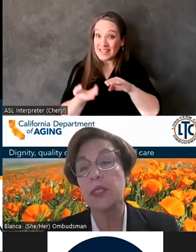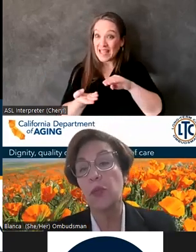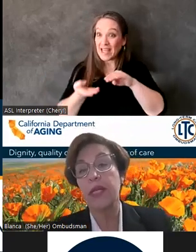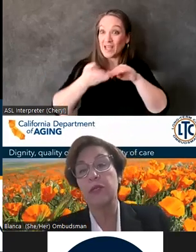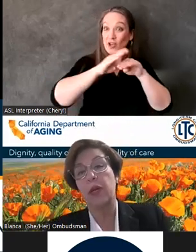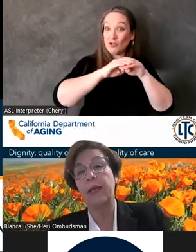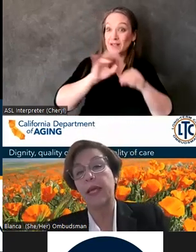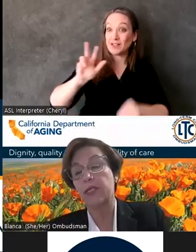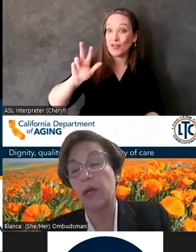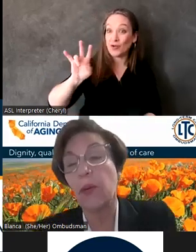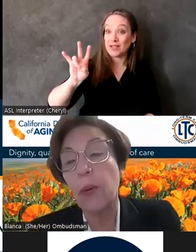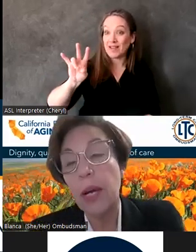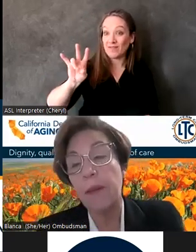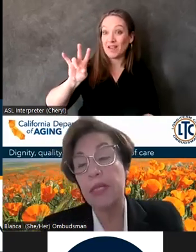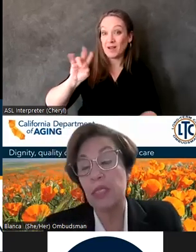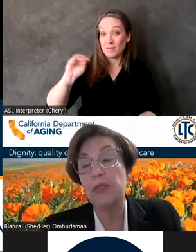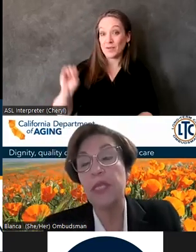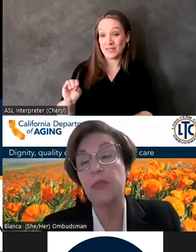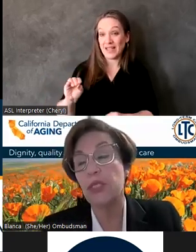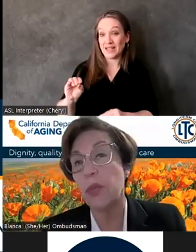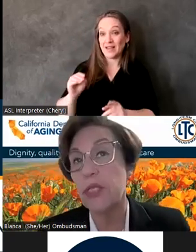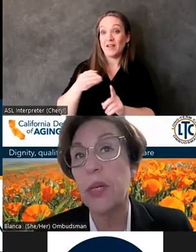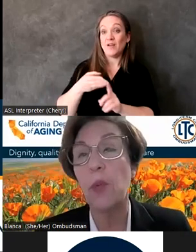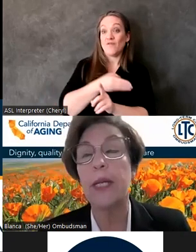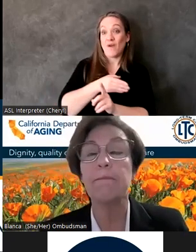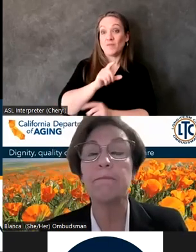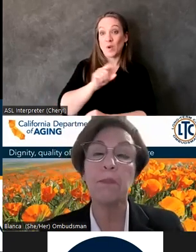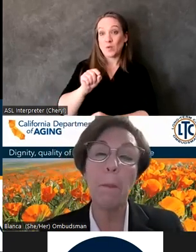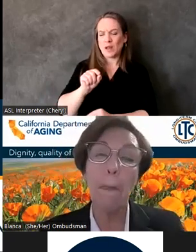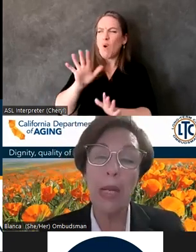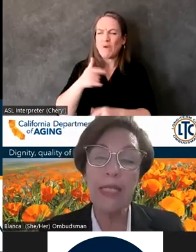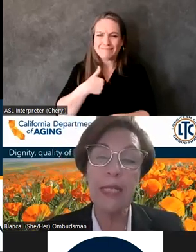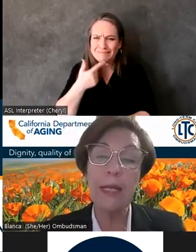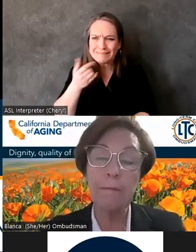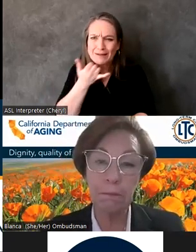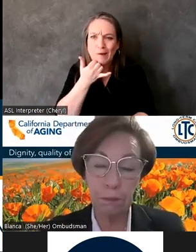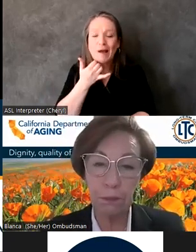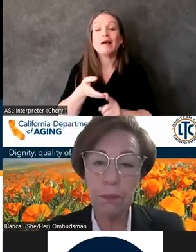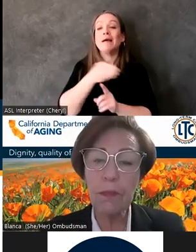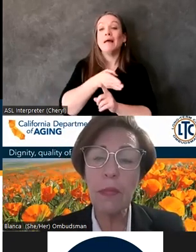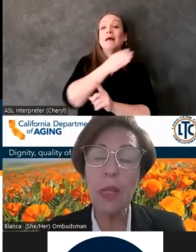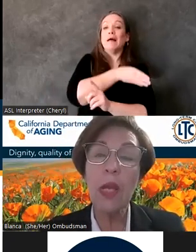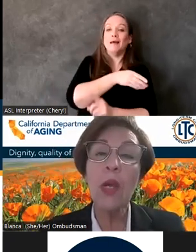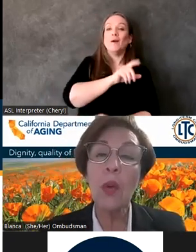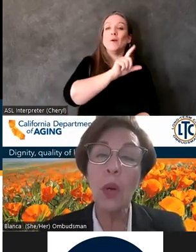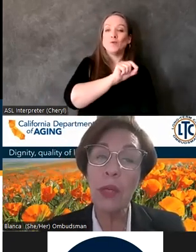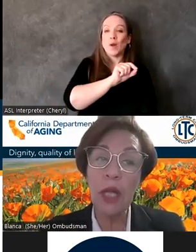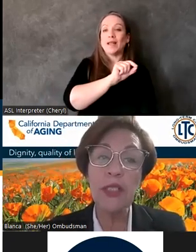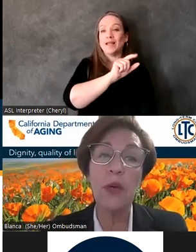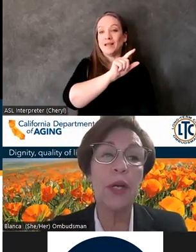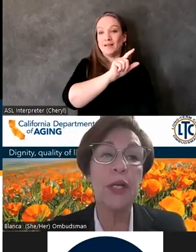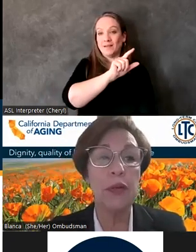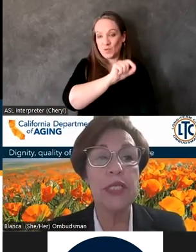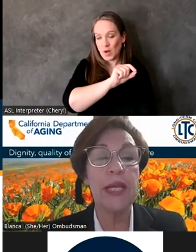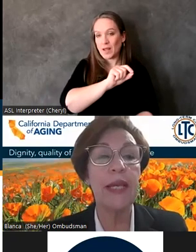since 2020. And so, excuse me, this was 2021. Next slide. What we